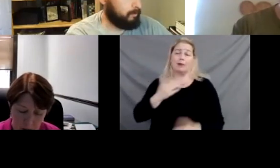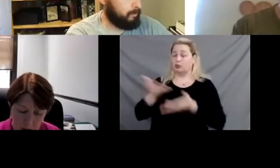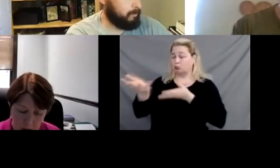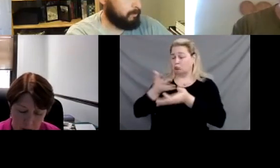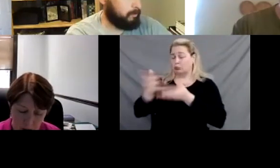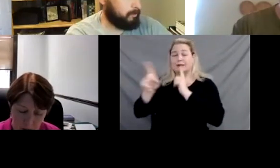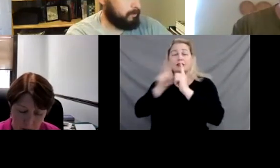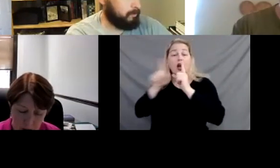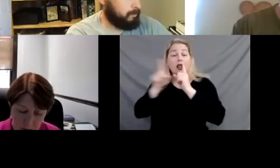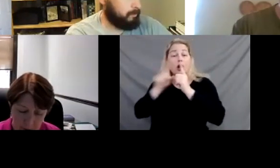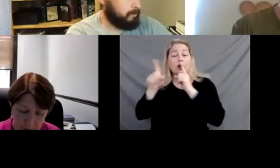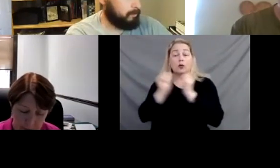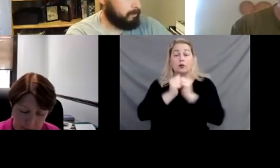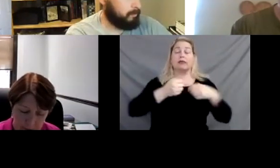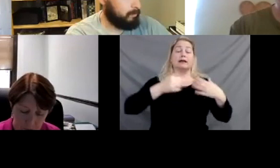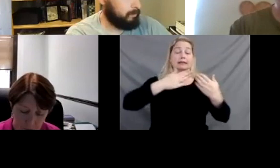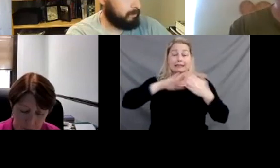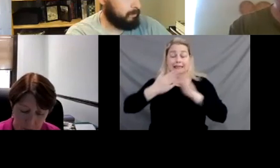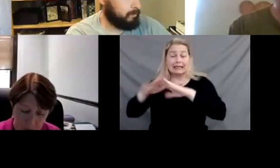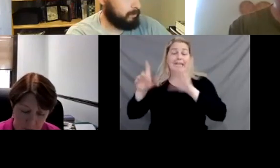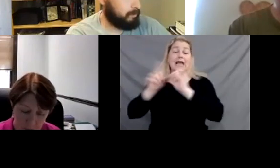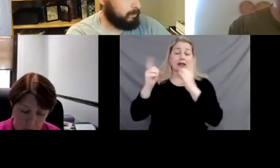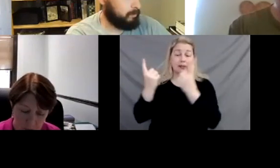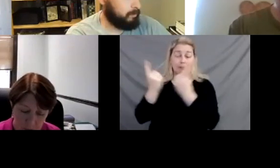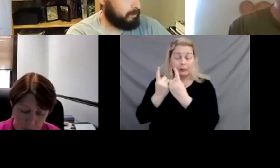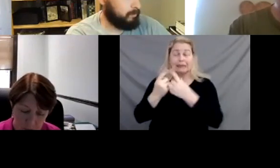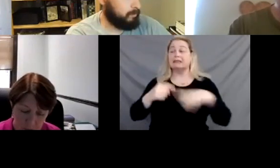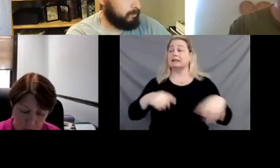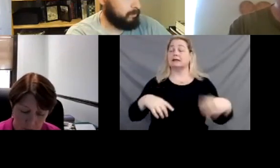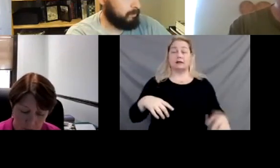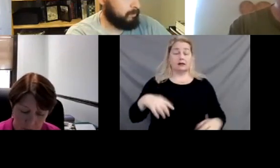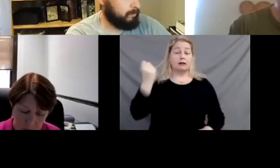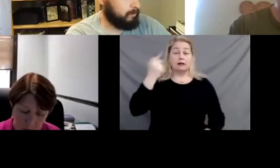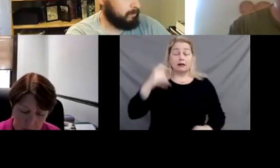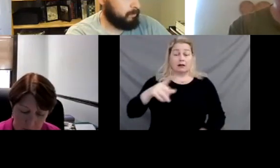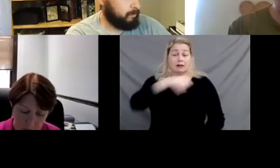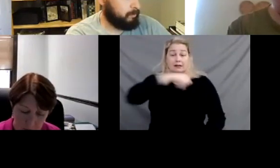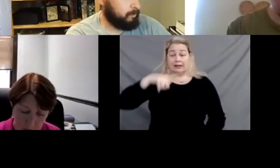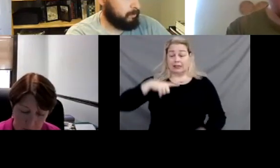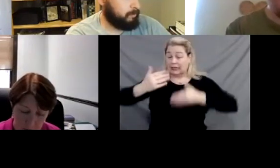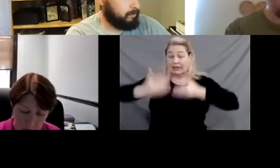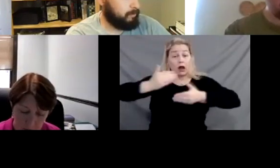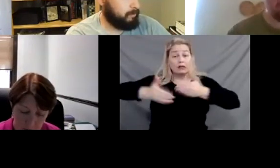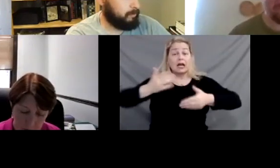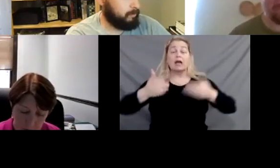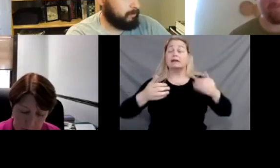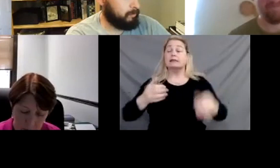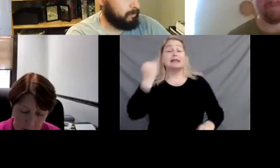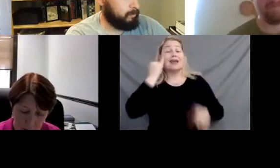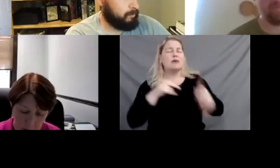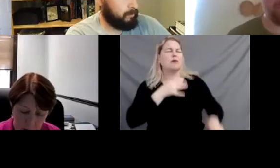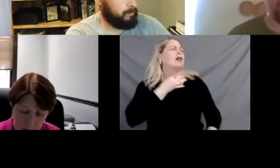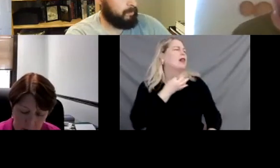both the city departments and the legislative process as questions come up about the proposals